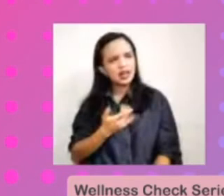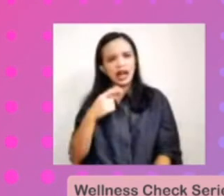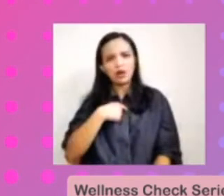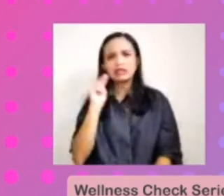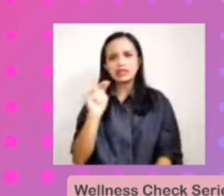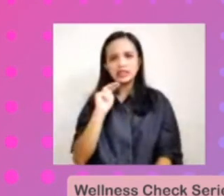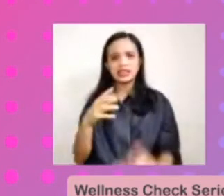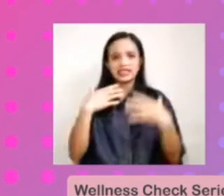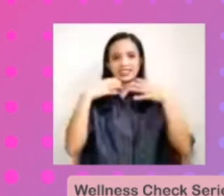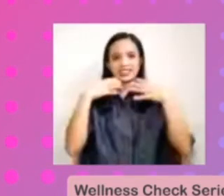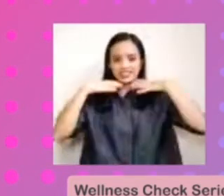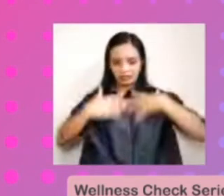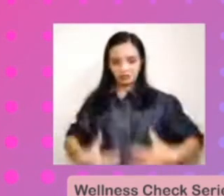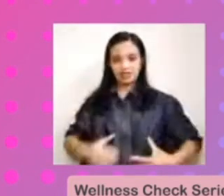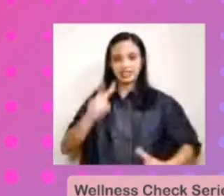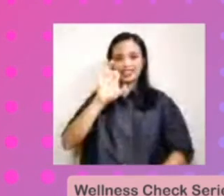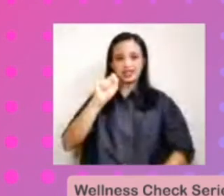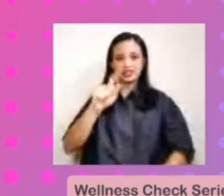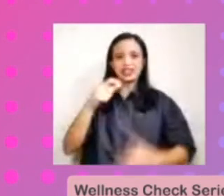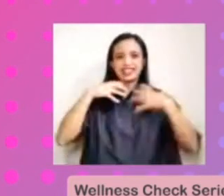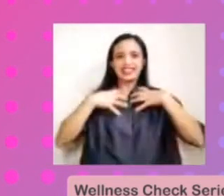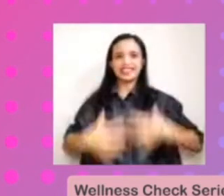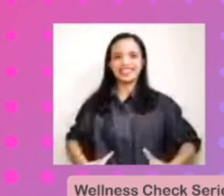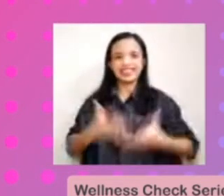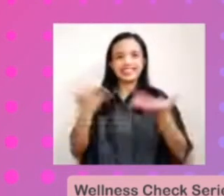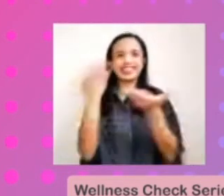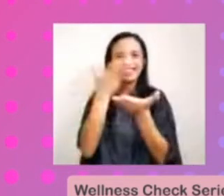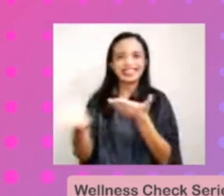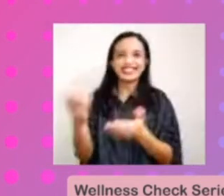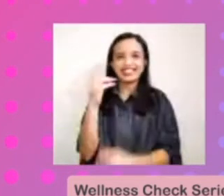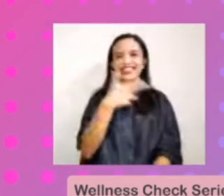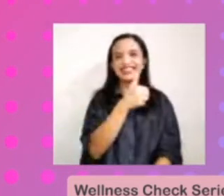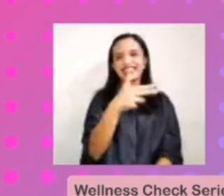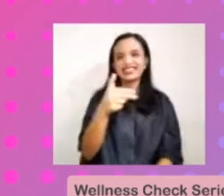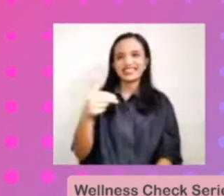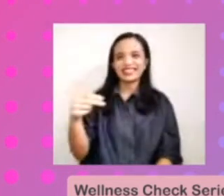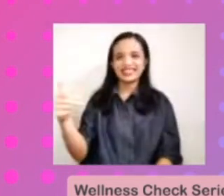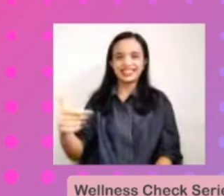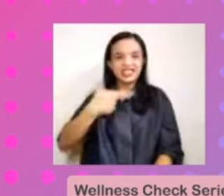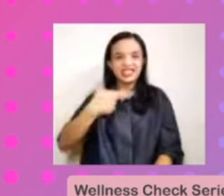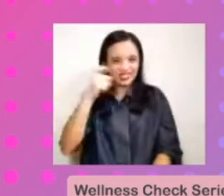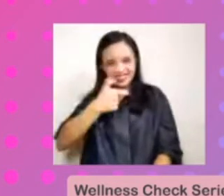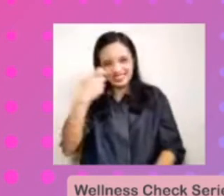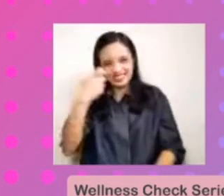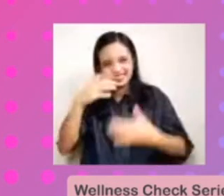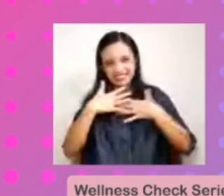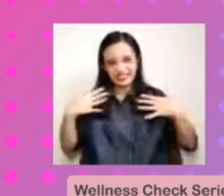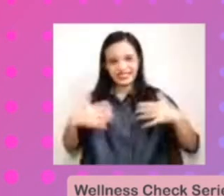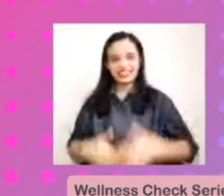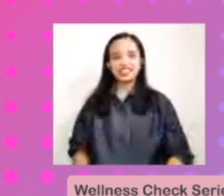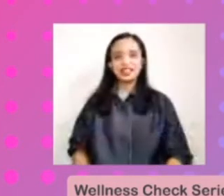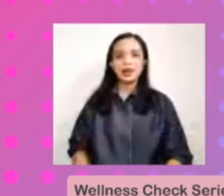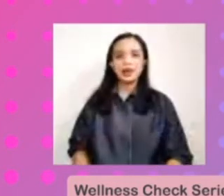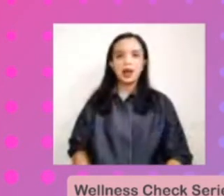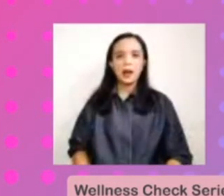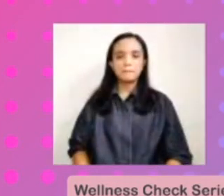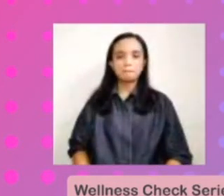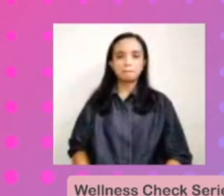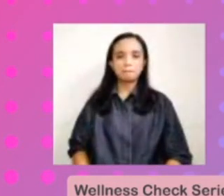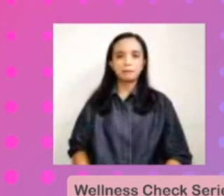will definitely increase our chances. Correct. I like that part when you said, Enzo, yung bulletproof,